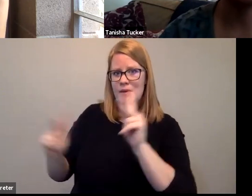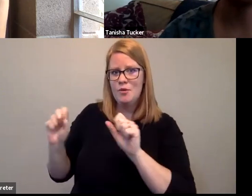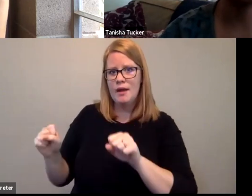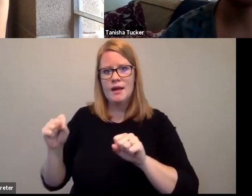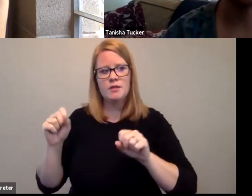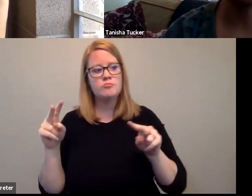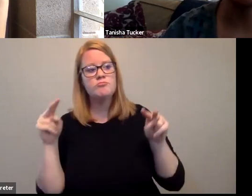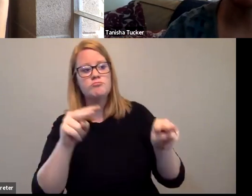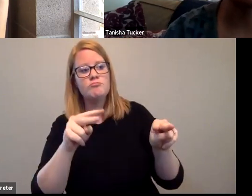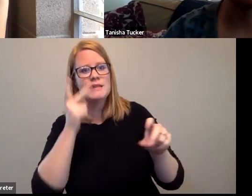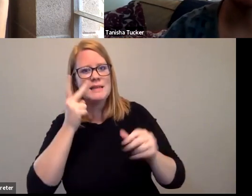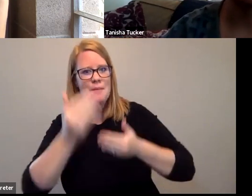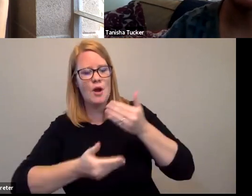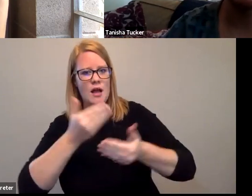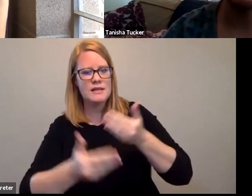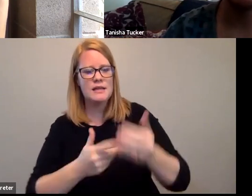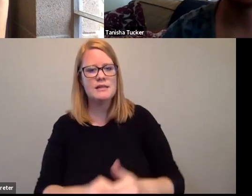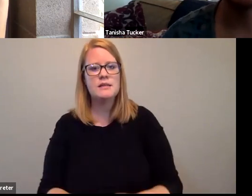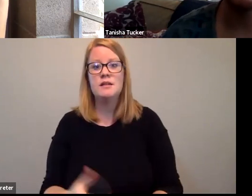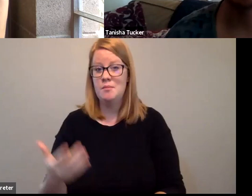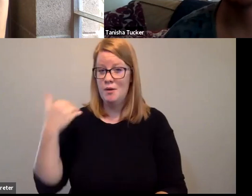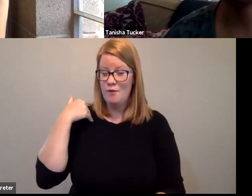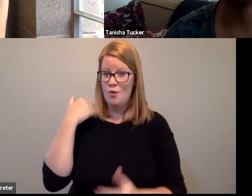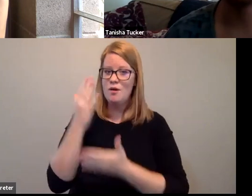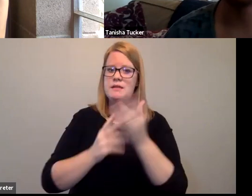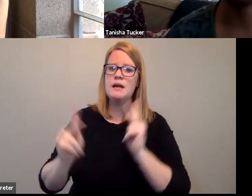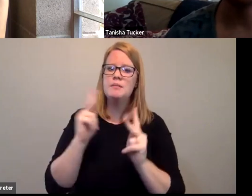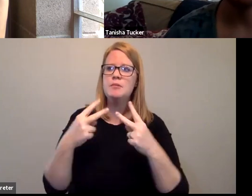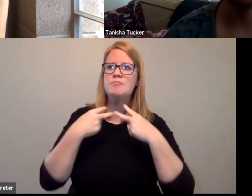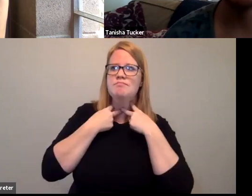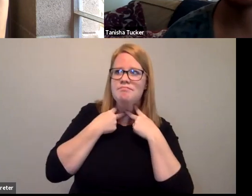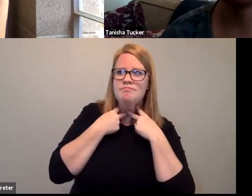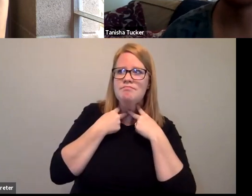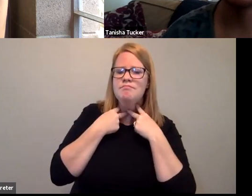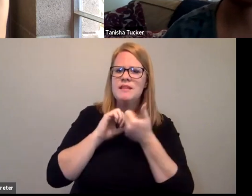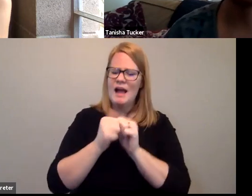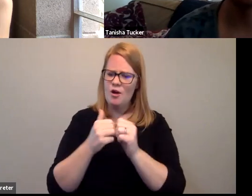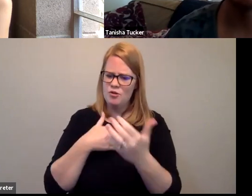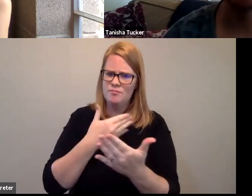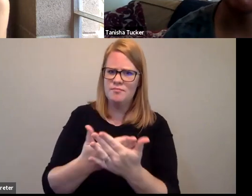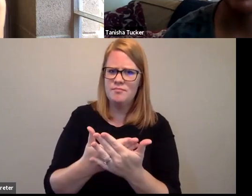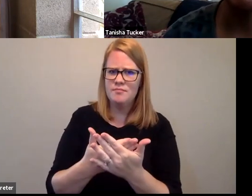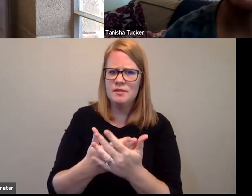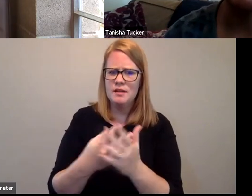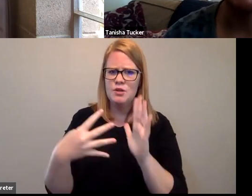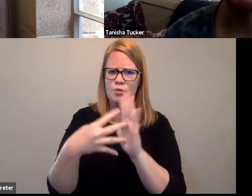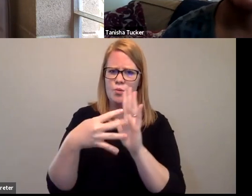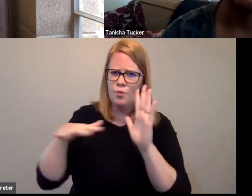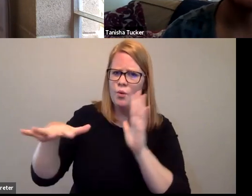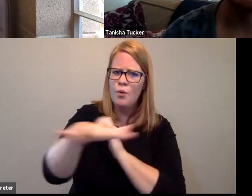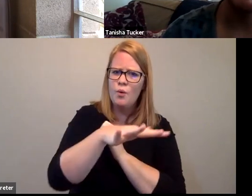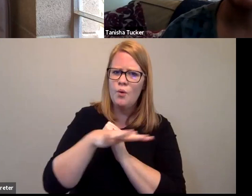because, you know, some people weren't able to find transportation to get onto, you know, get to those locations where they were brought out to